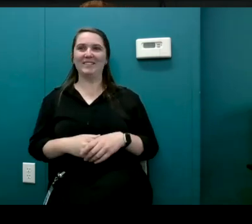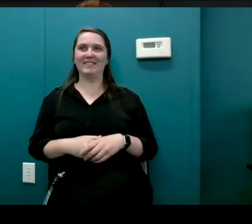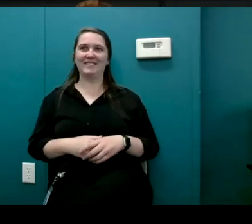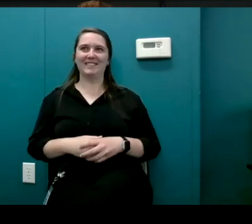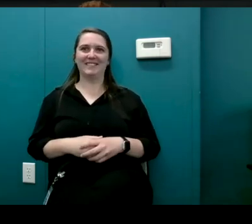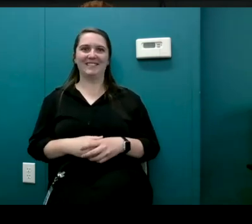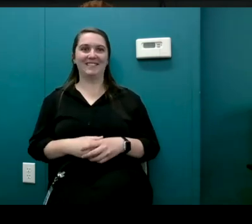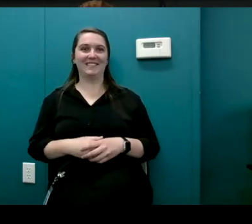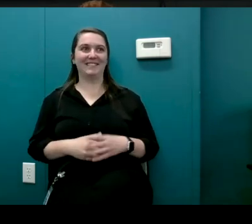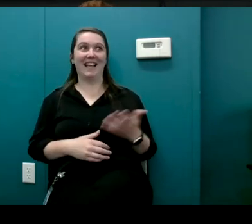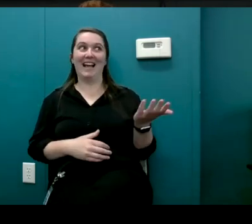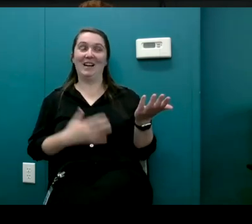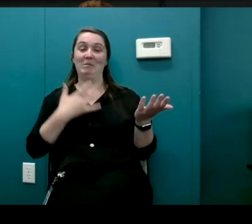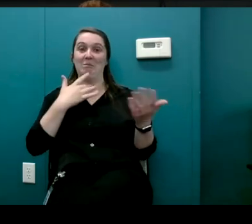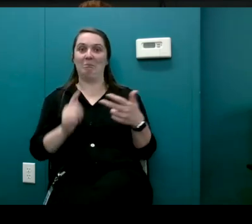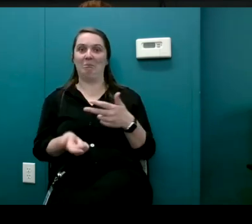Uh-oh.